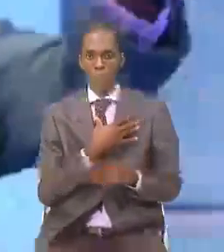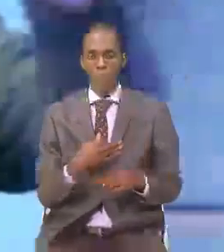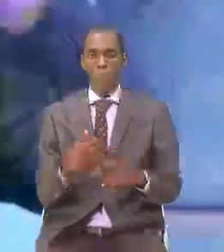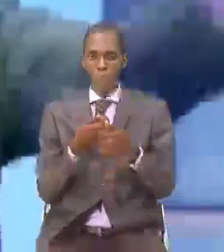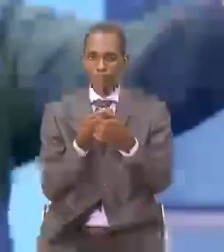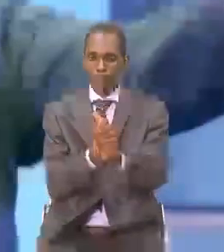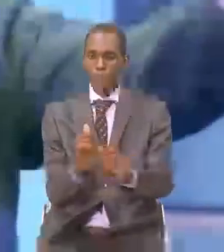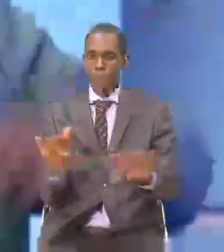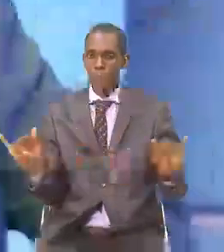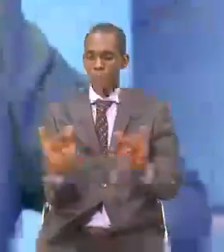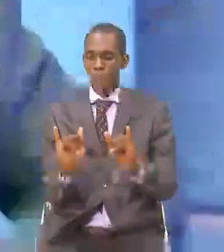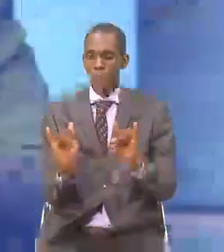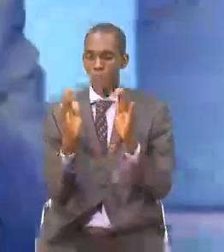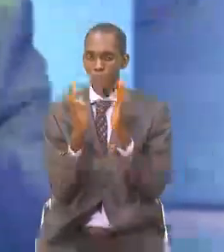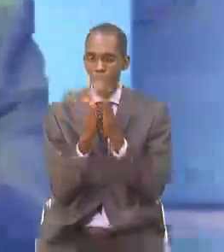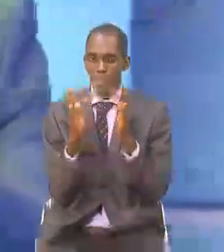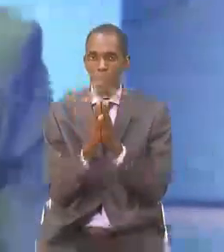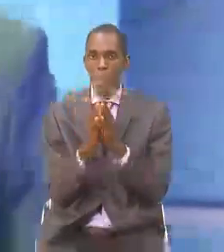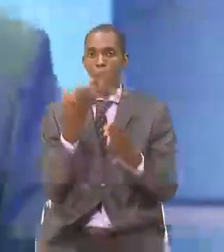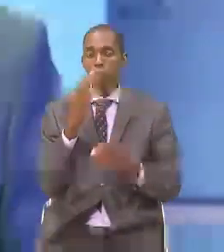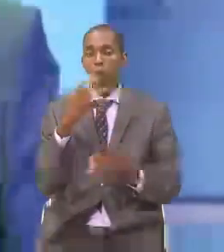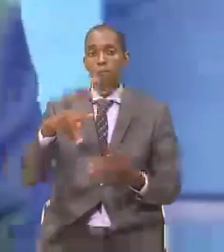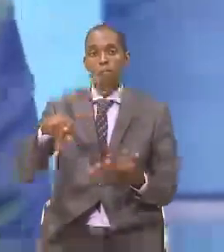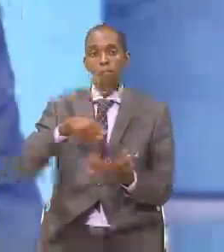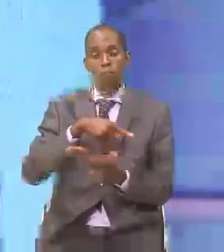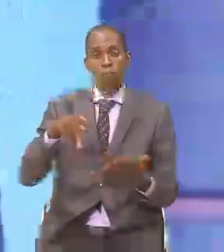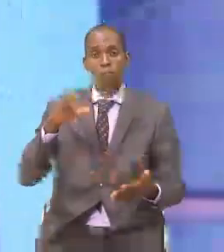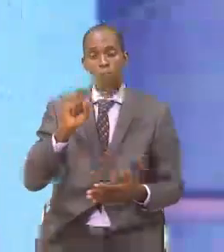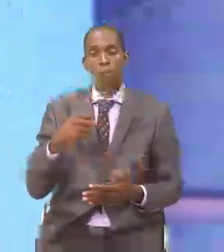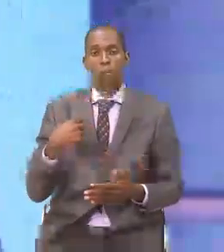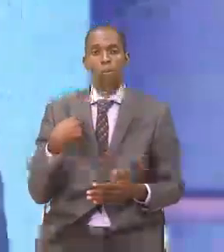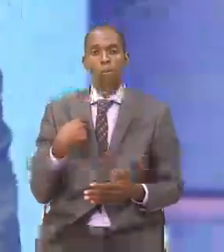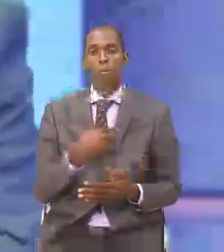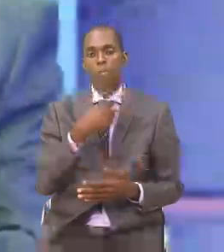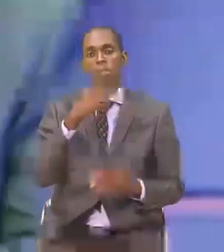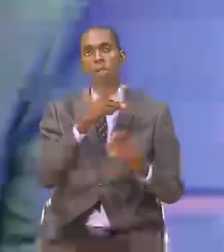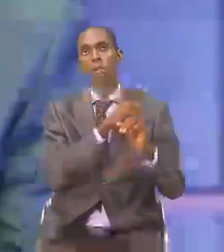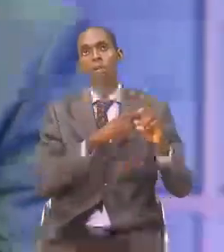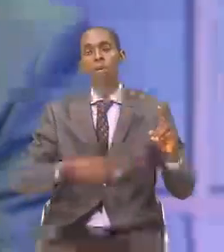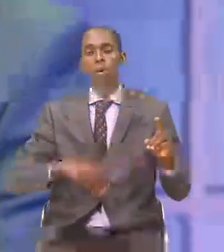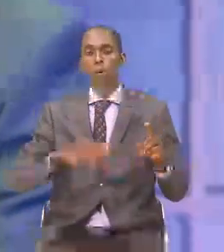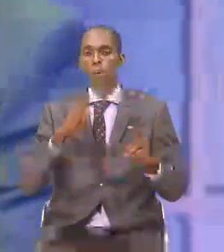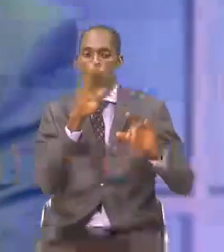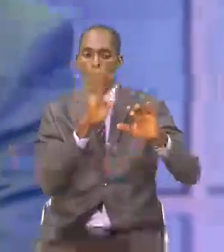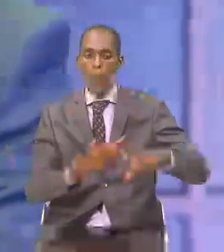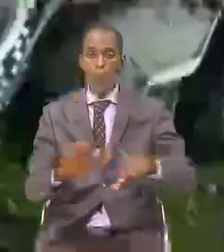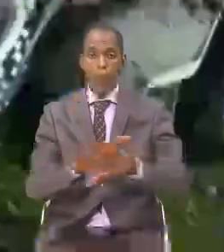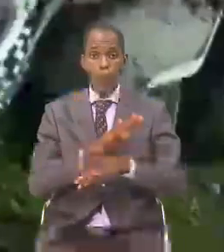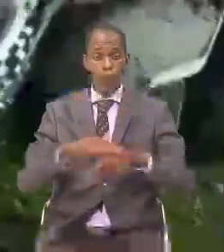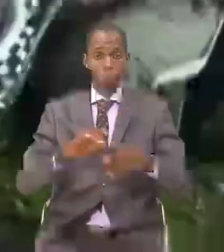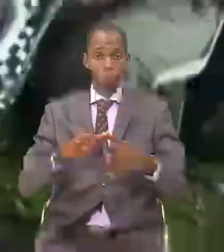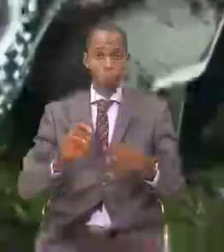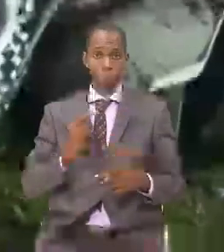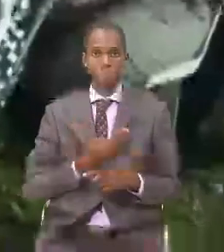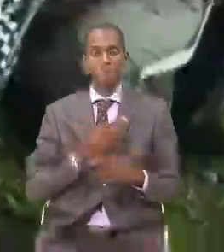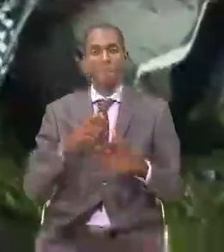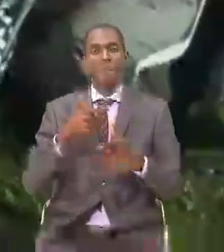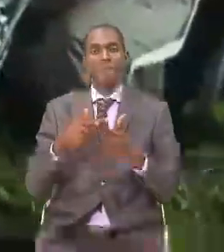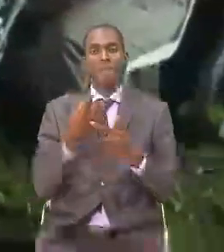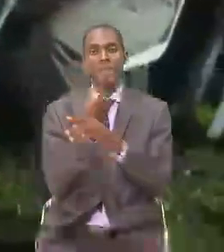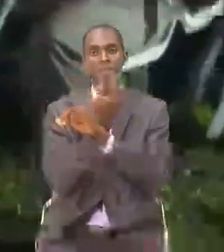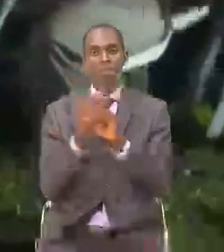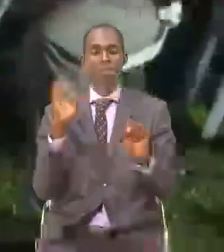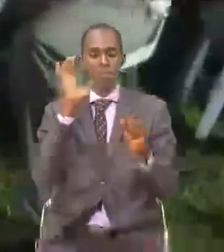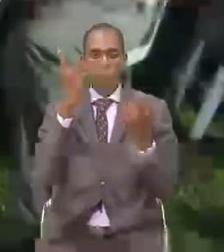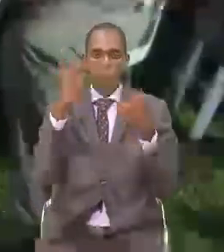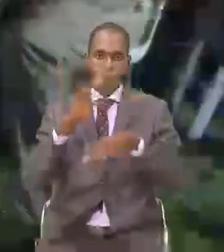come, and then we repeat the prayer of the psalmist, and we say, God, be merciful unto